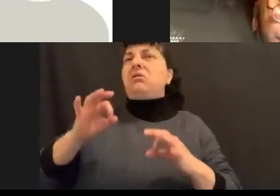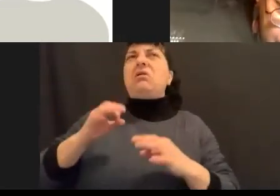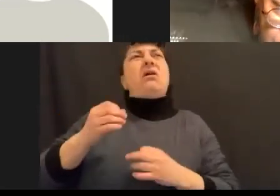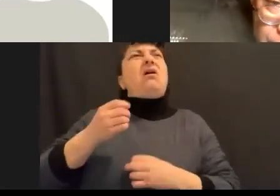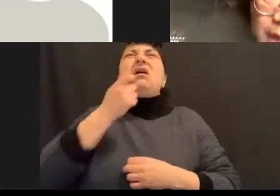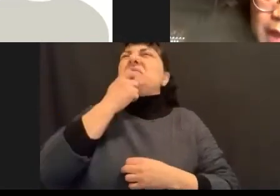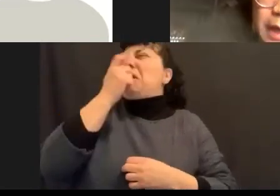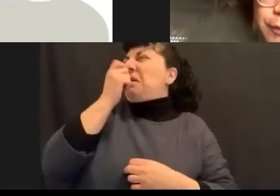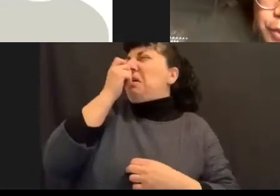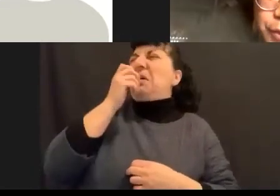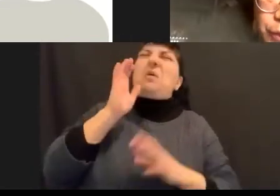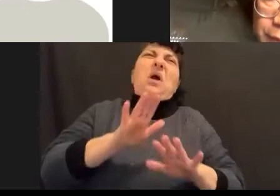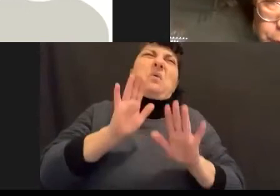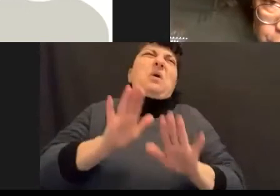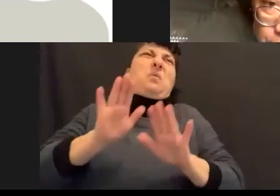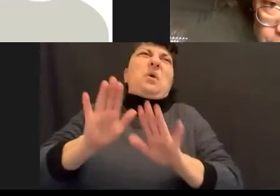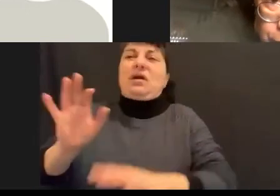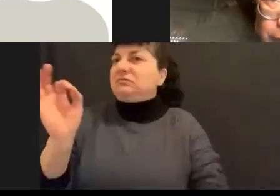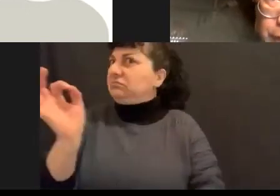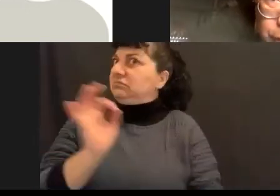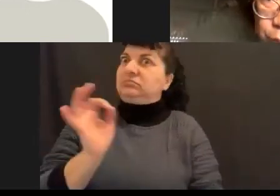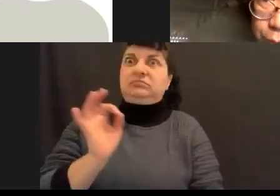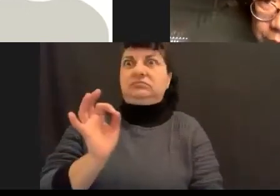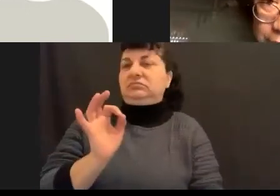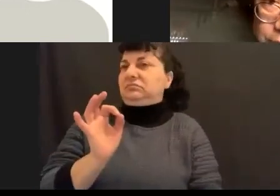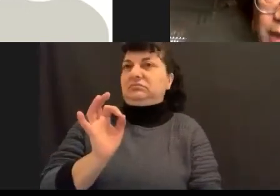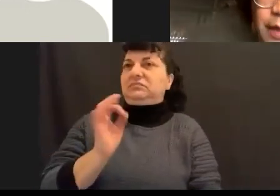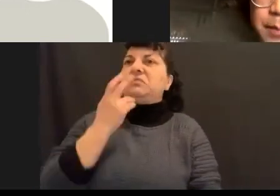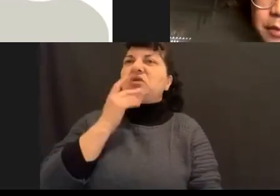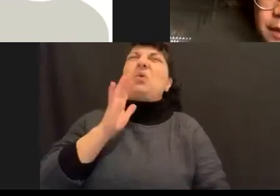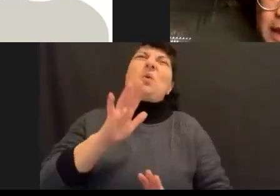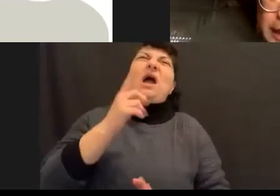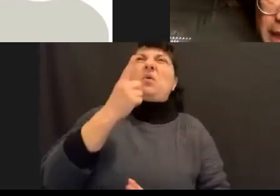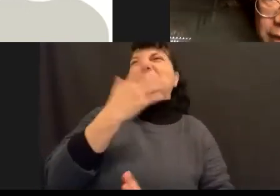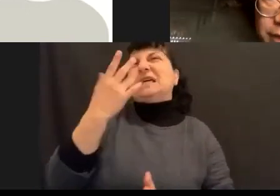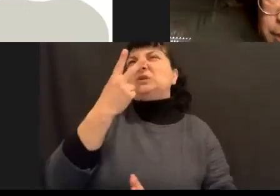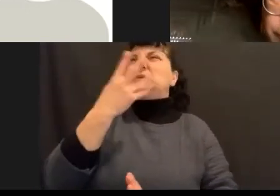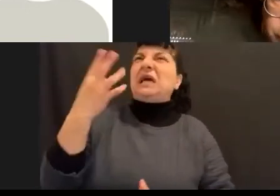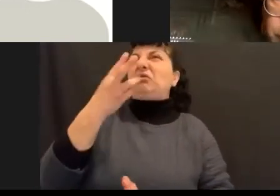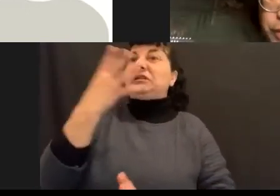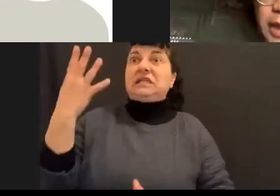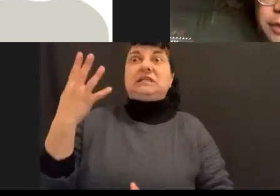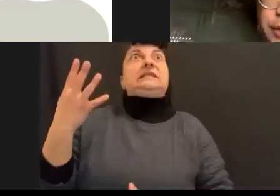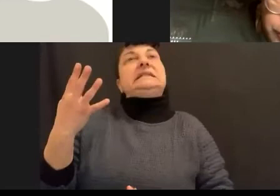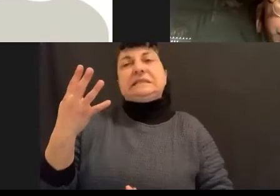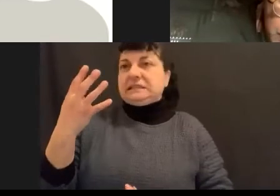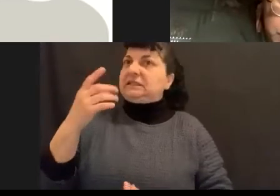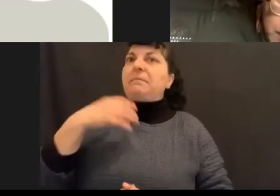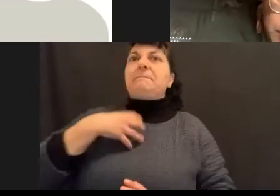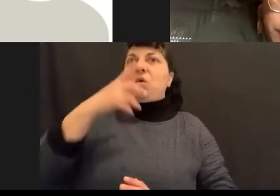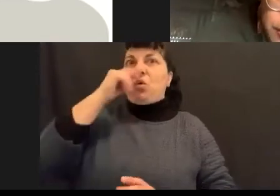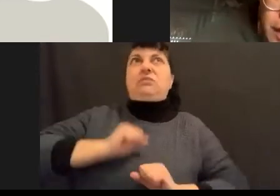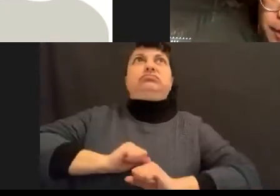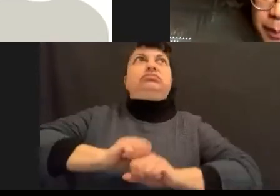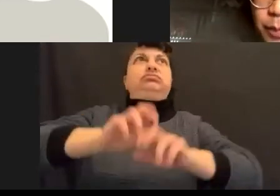having had symptoms. And if you leave it too long, if you leave it even 2 or 3 days, that means that can add to the number of exposure sites and the risk of